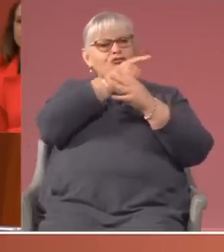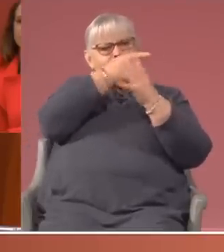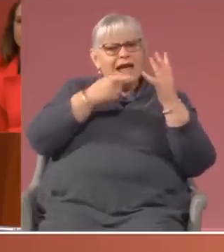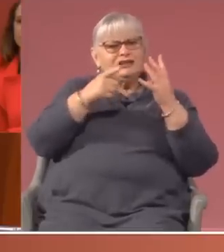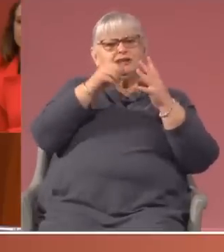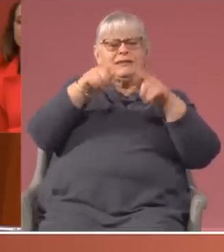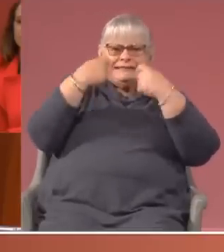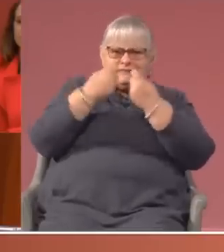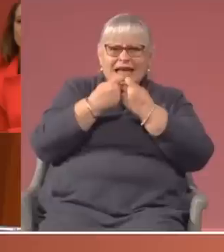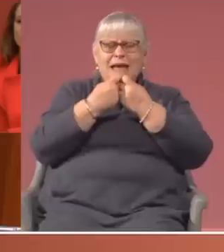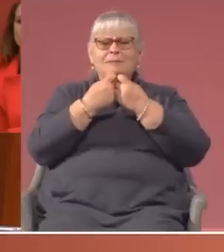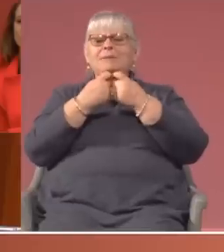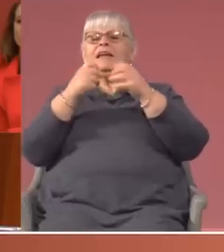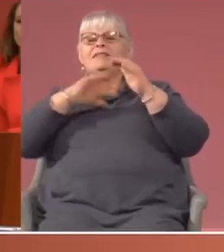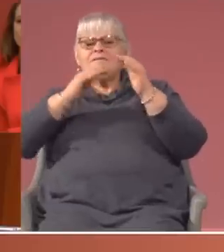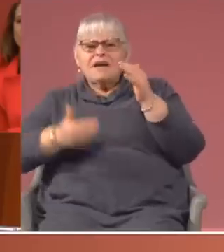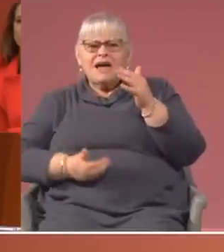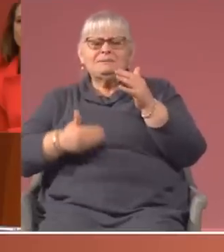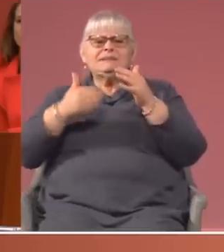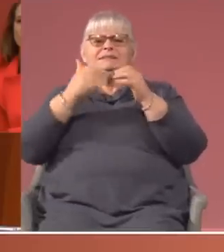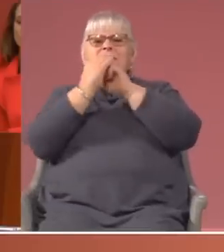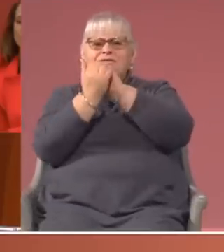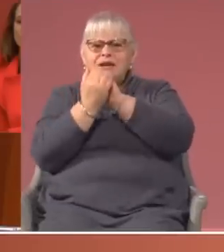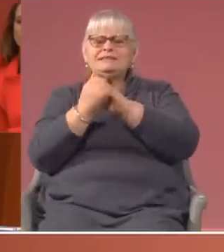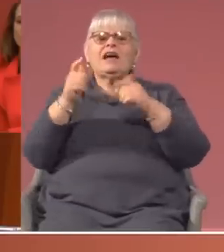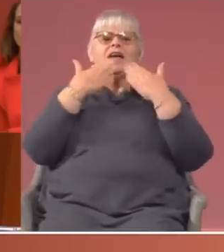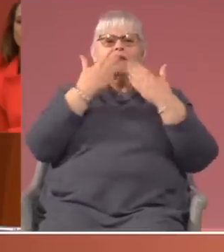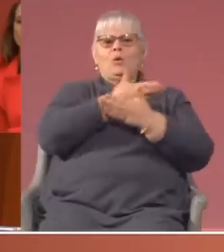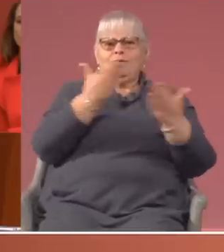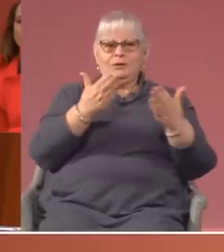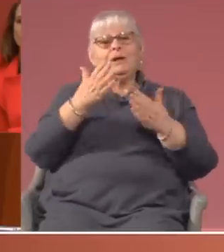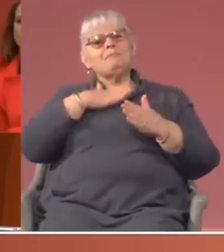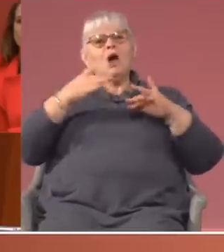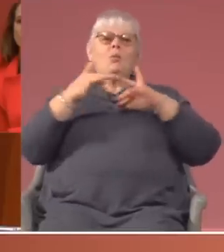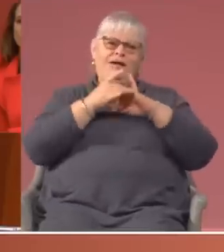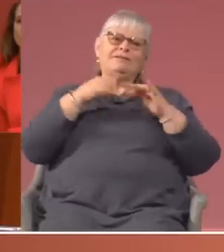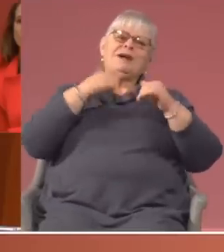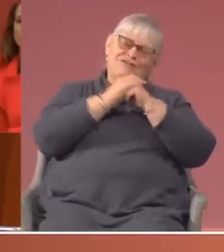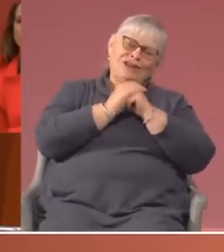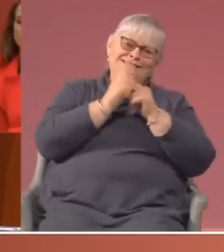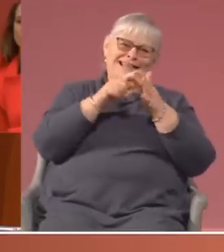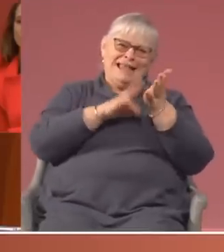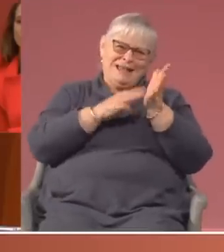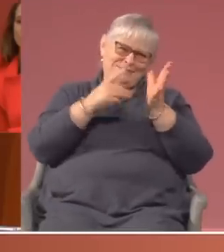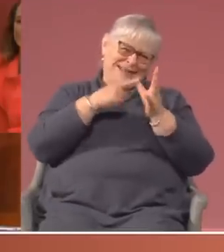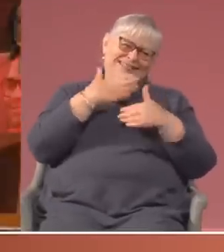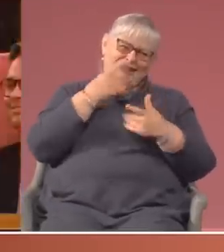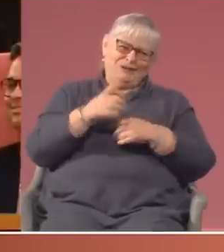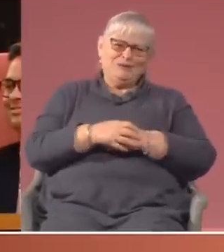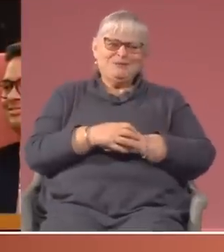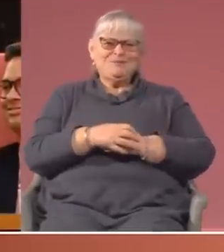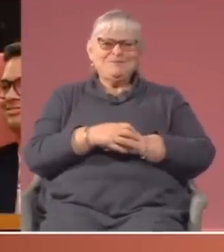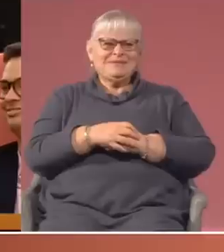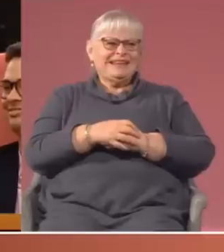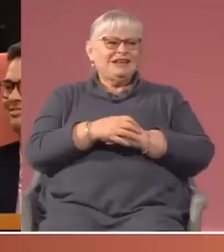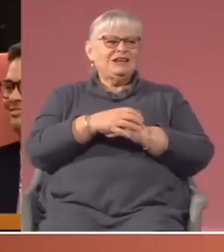Team, the Bitebridge Farmers and many others, I thank you. And of course my wife, my friend Emma, thank you.